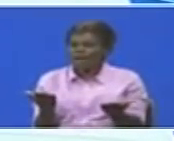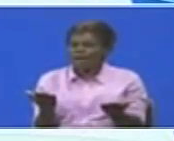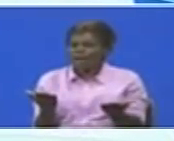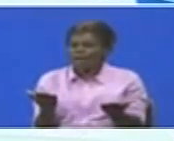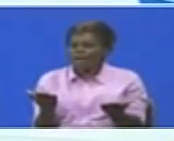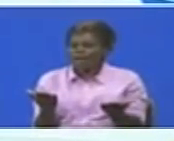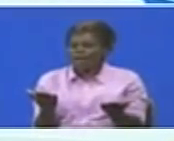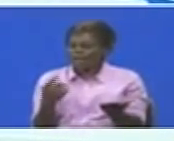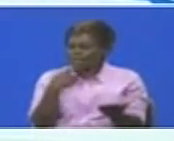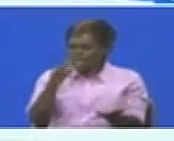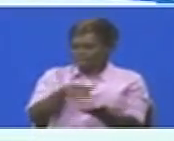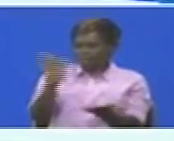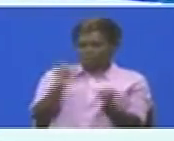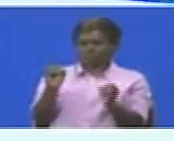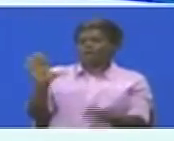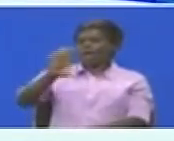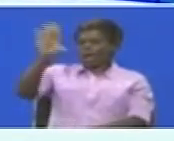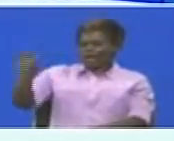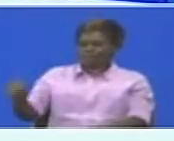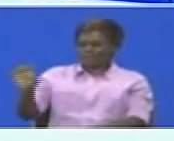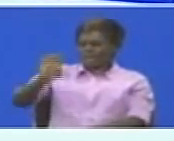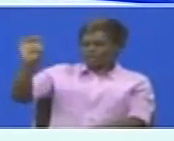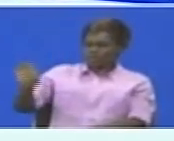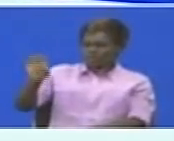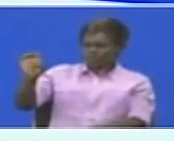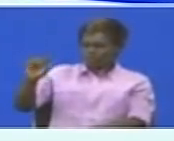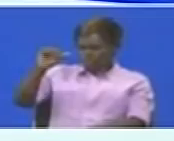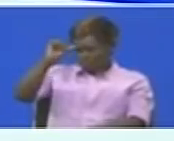me not reveal much, but Africa, Europe,